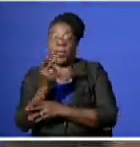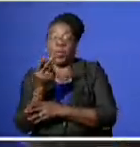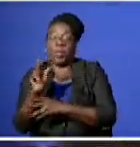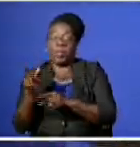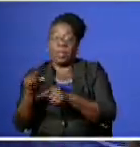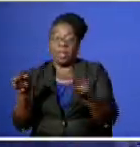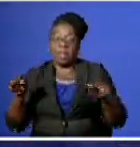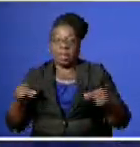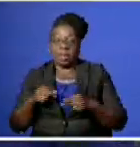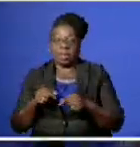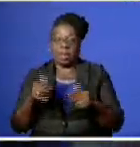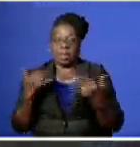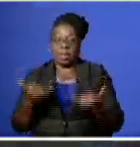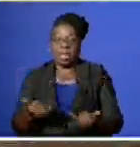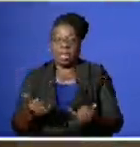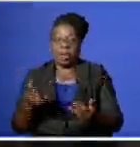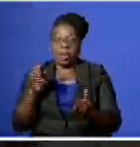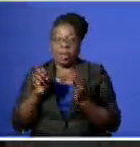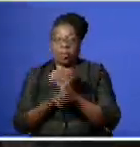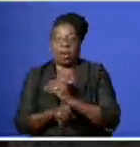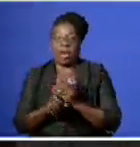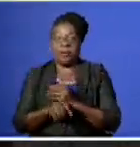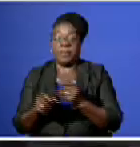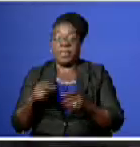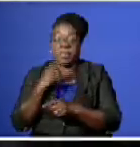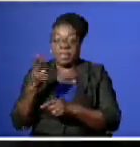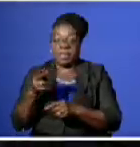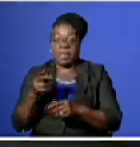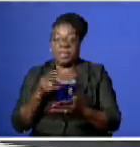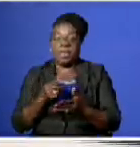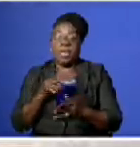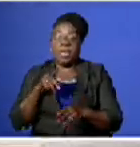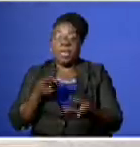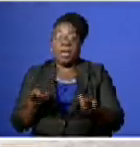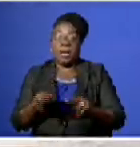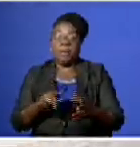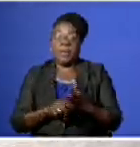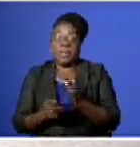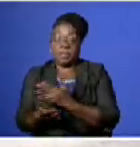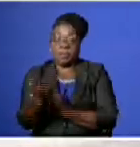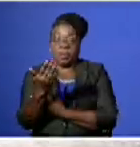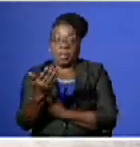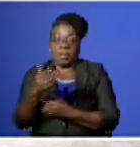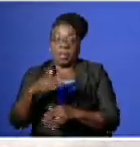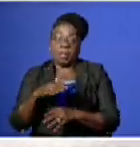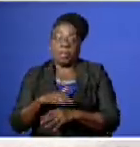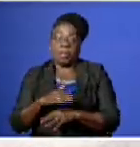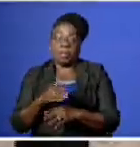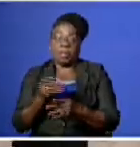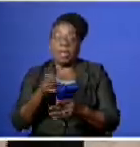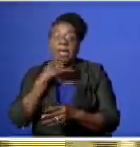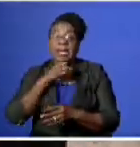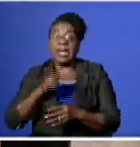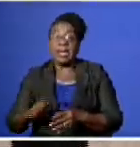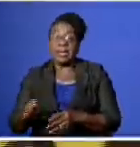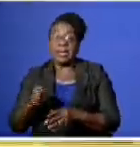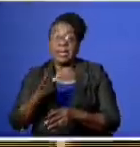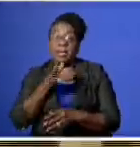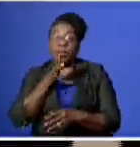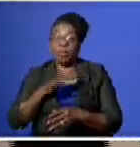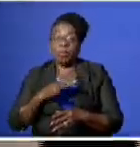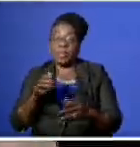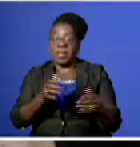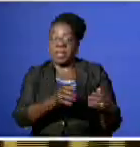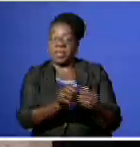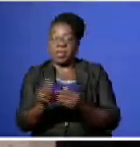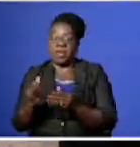a crime scene as an early Monday morning domestic dispute turned deadly for one. On the scene, an elderly woman escorted by police could be